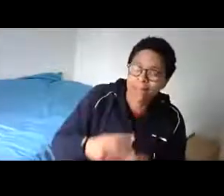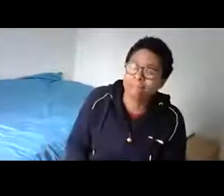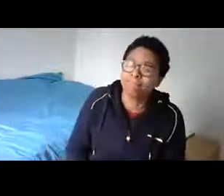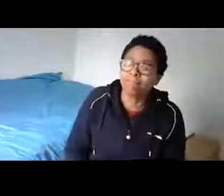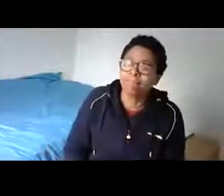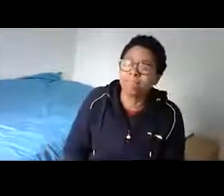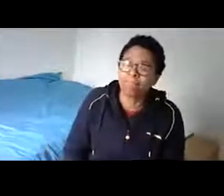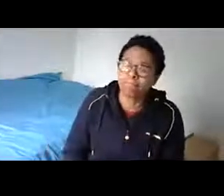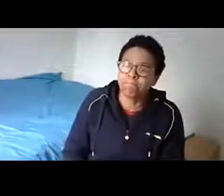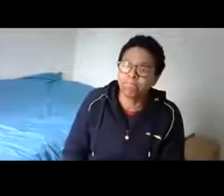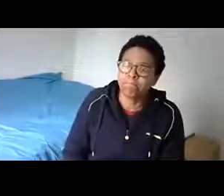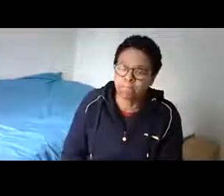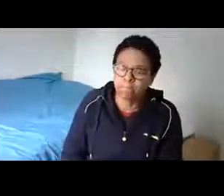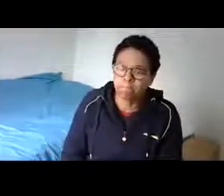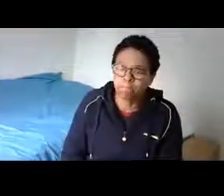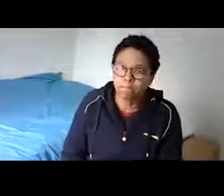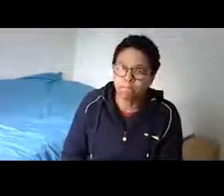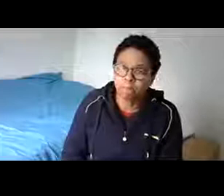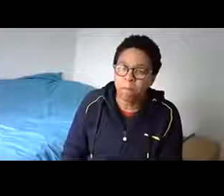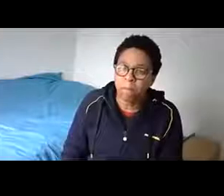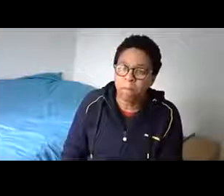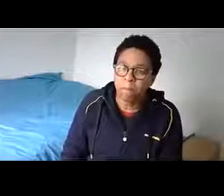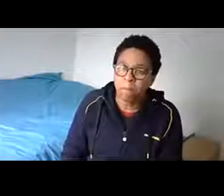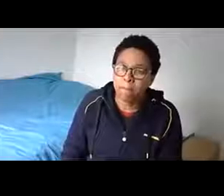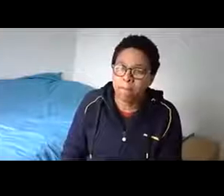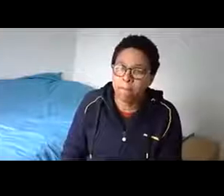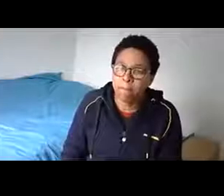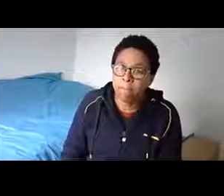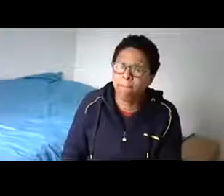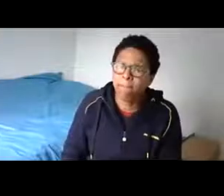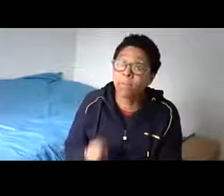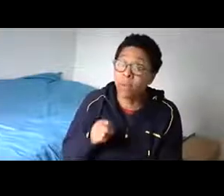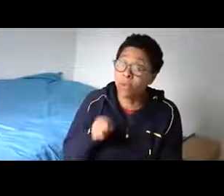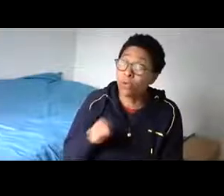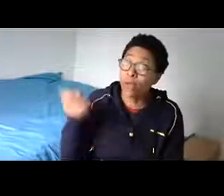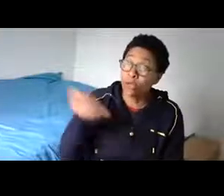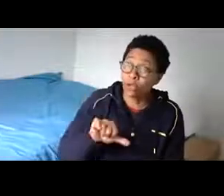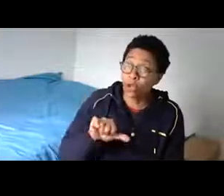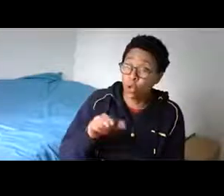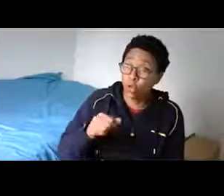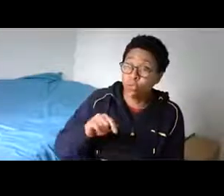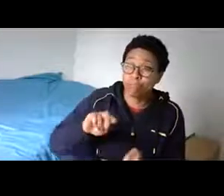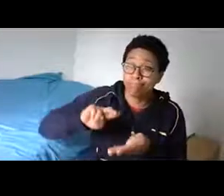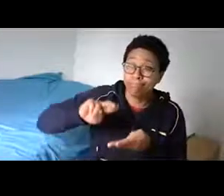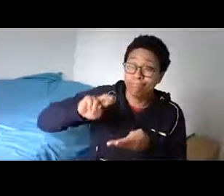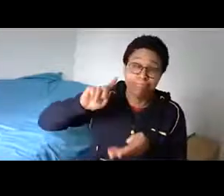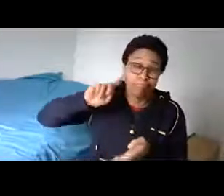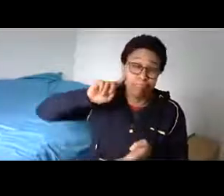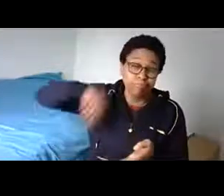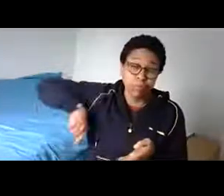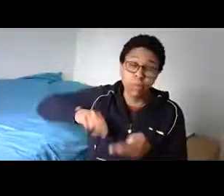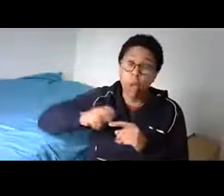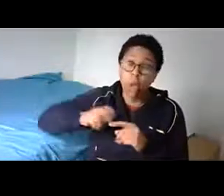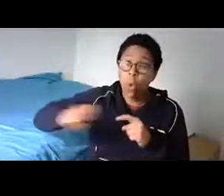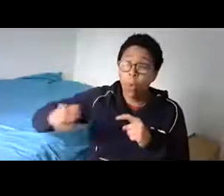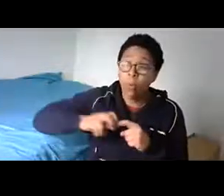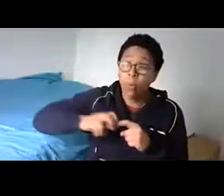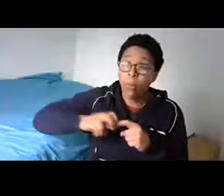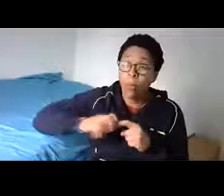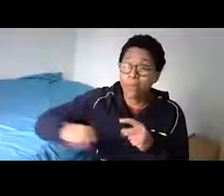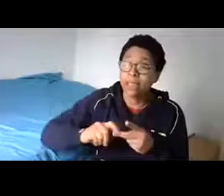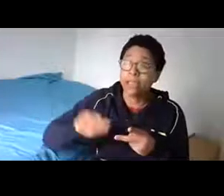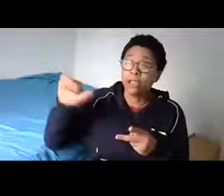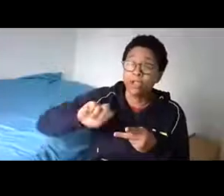so what's important, they should disregard your mobility component. They should disregard your costs associated with housing,